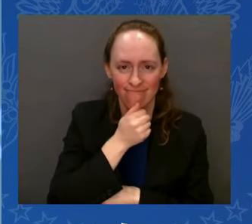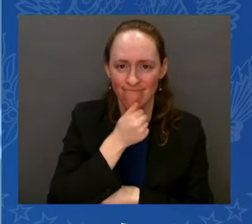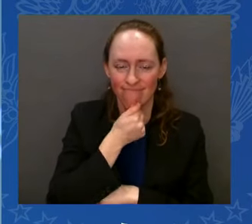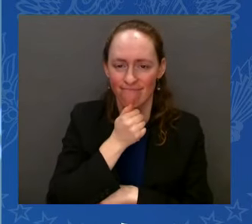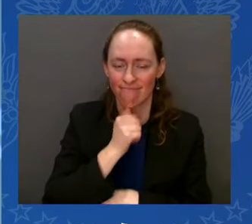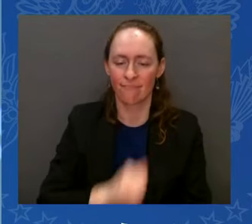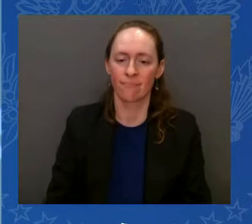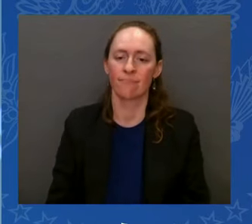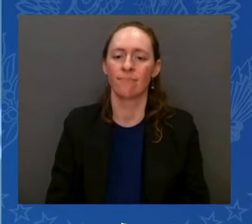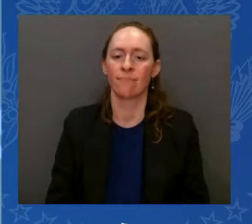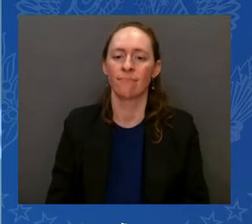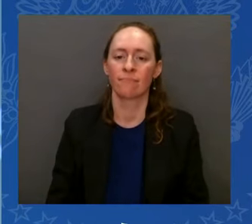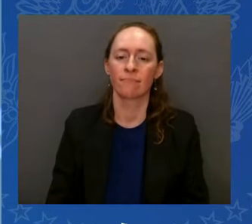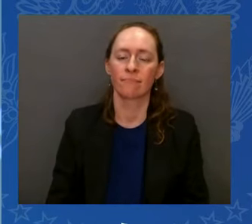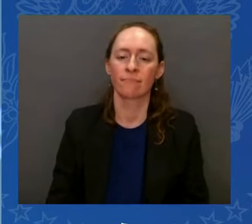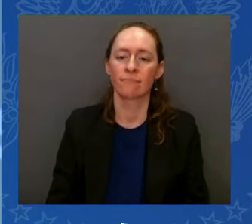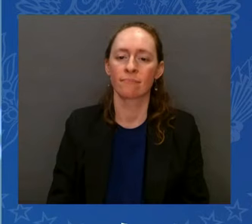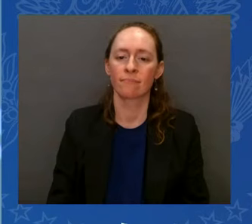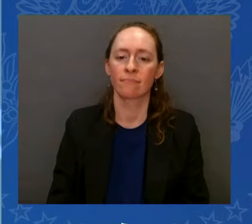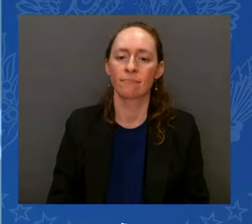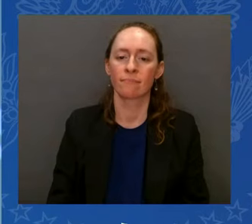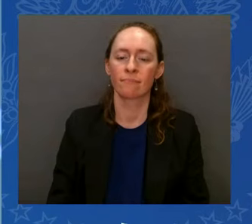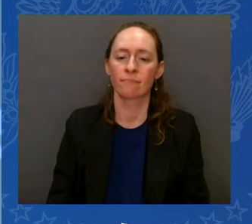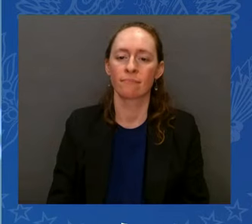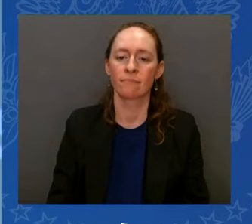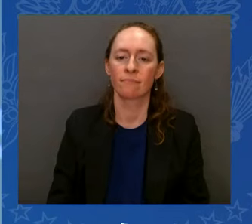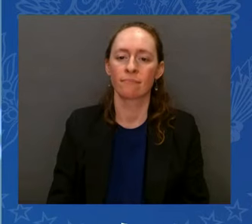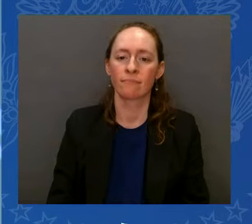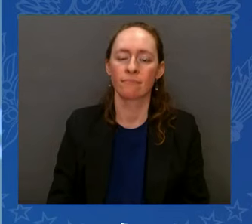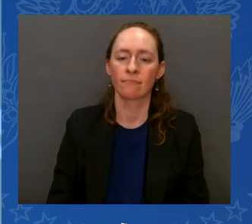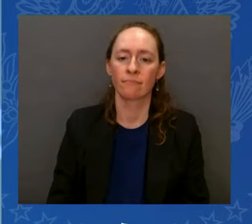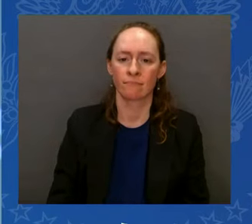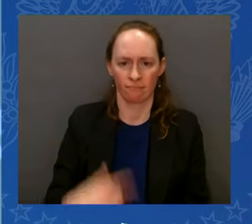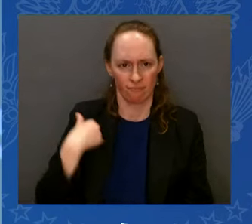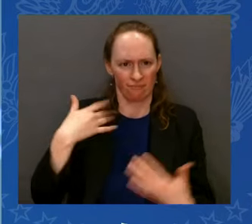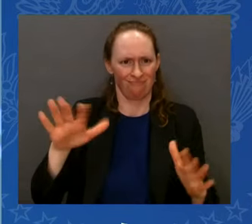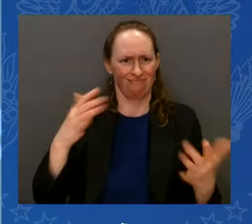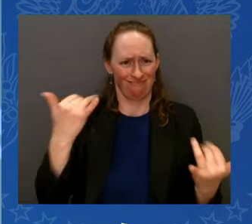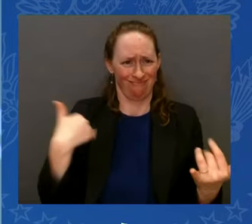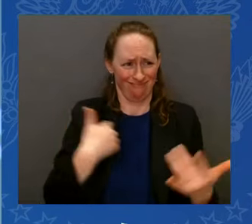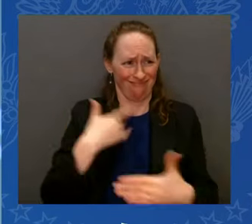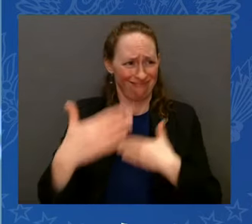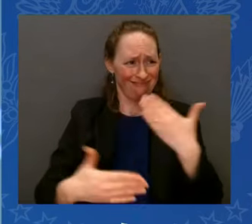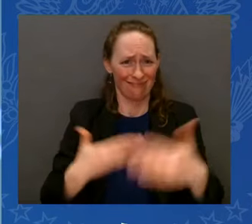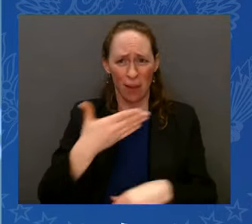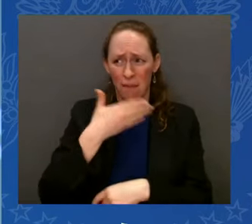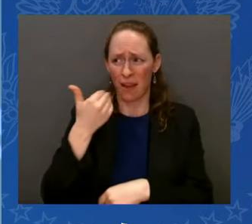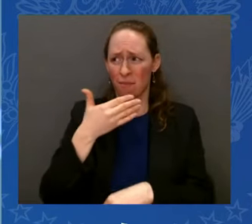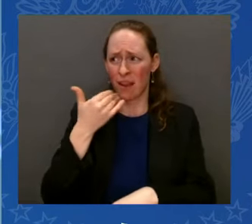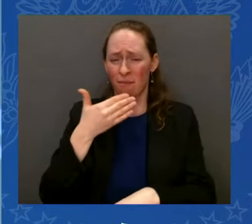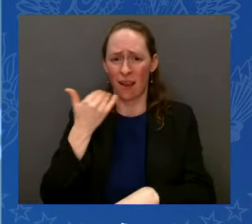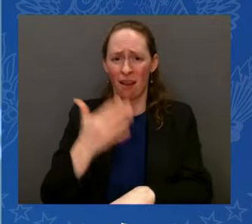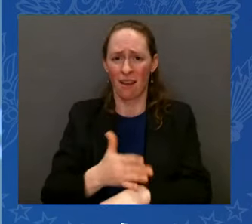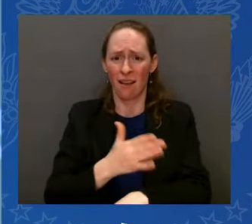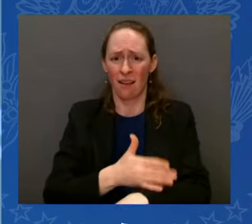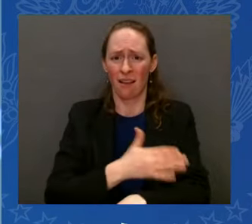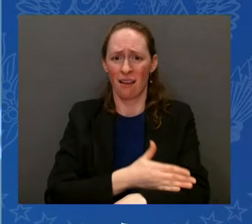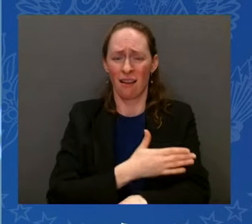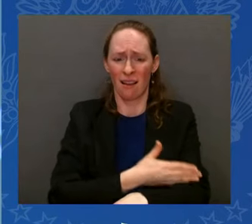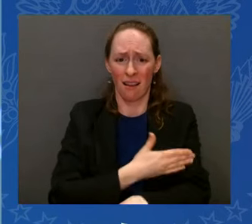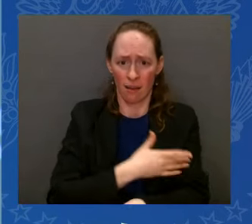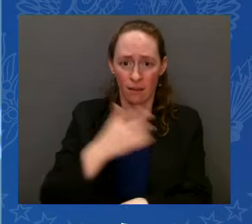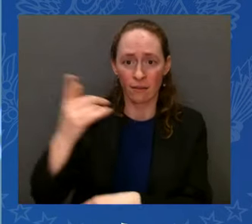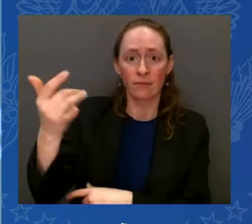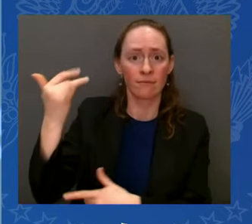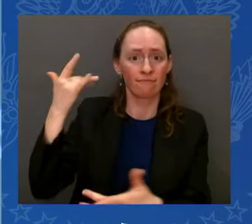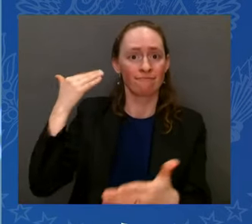it. When I introduce a budget a few weeks from now, March 9th, well, you're going